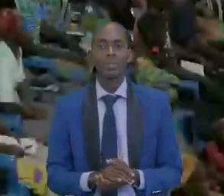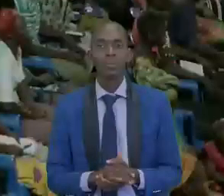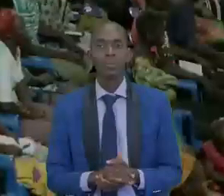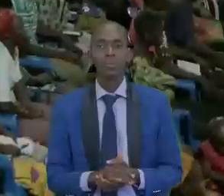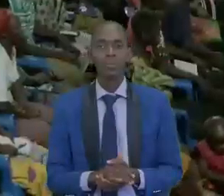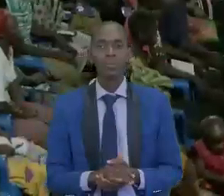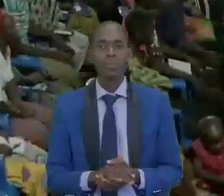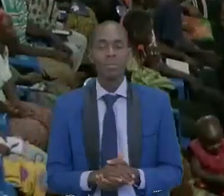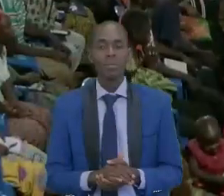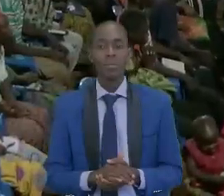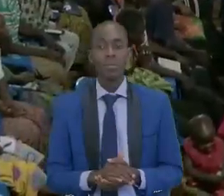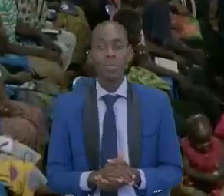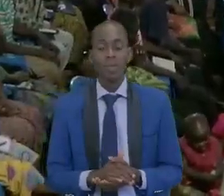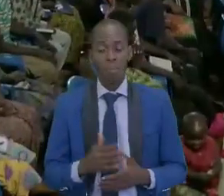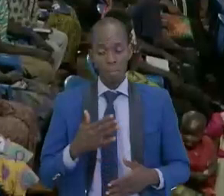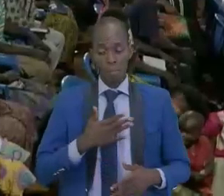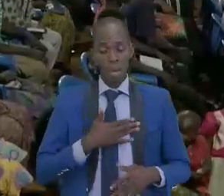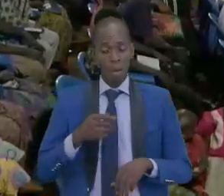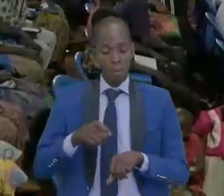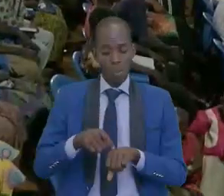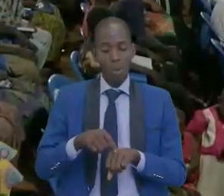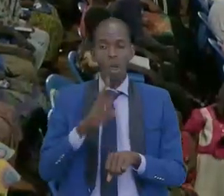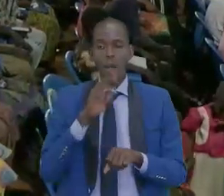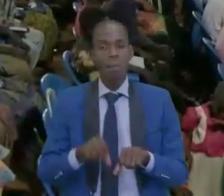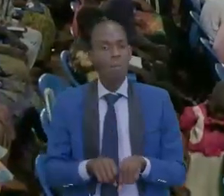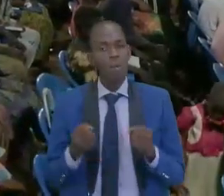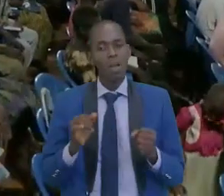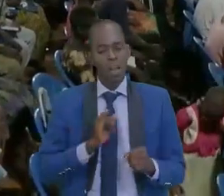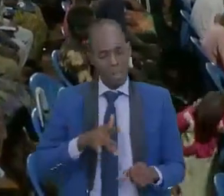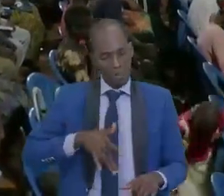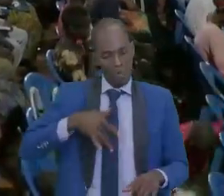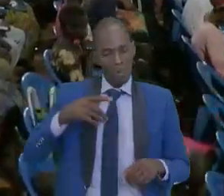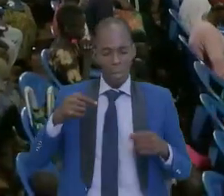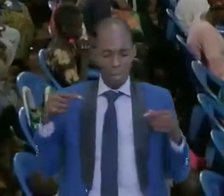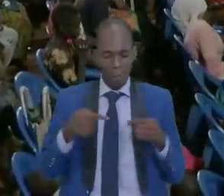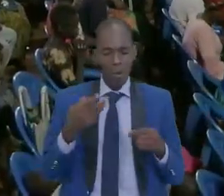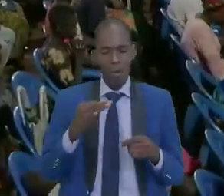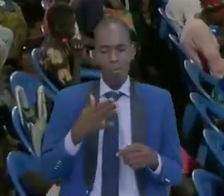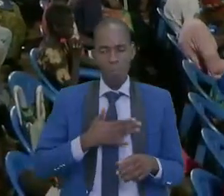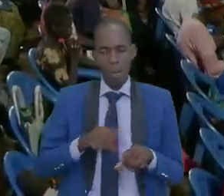My bones are broken. I feel the pain of broken bones.